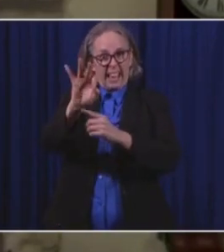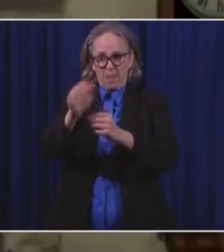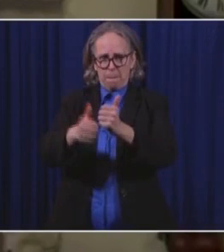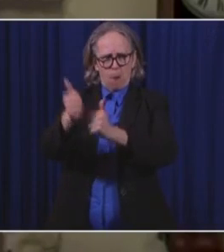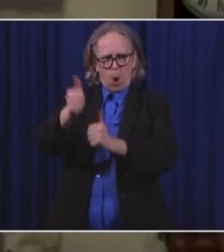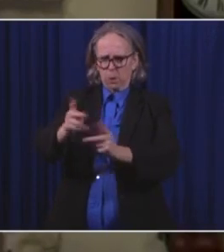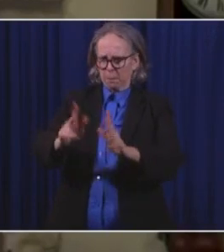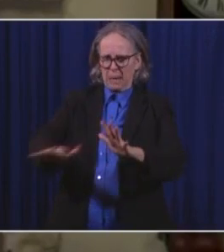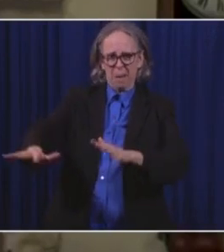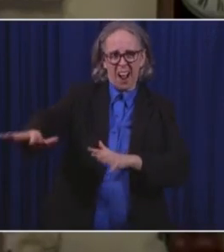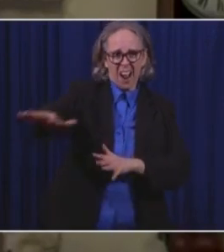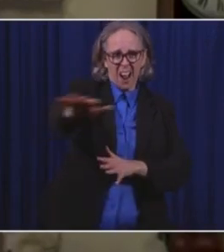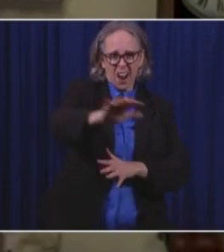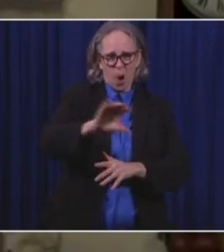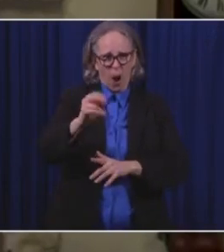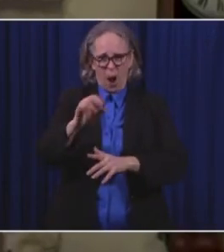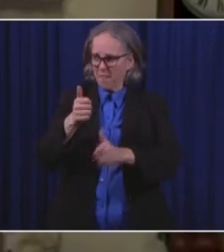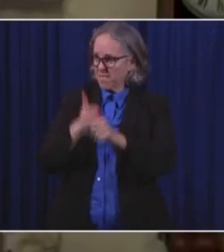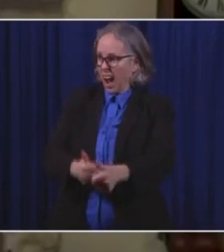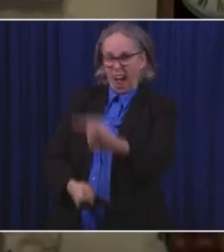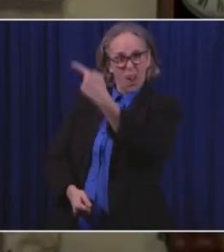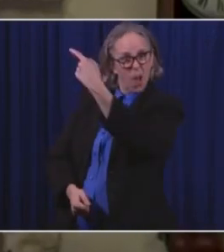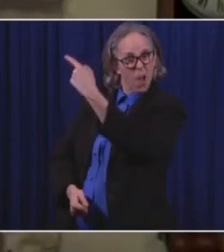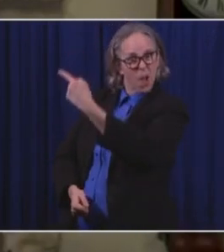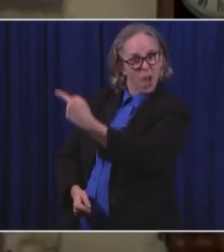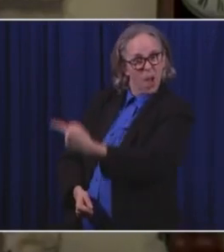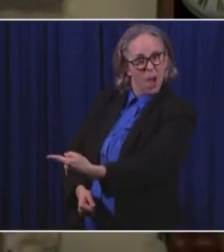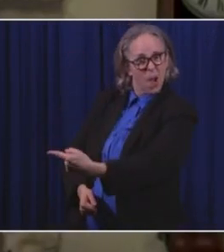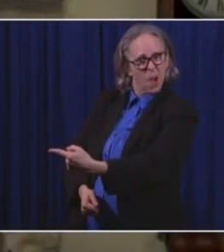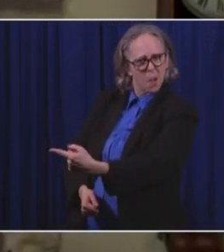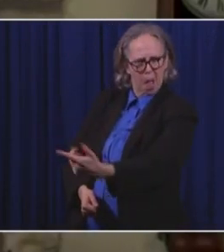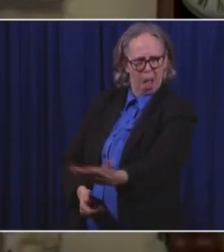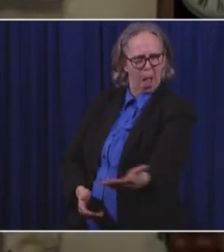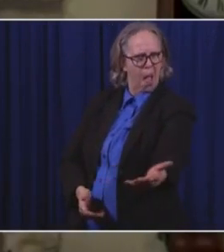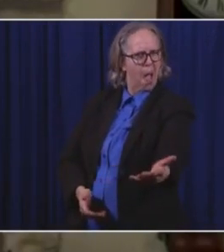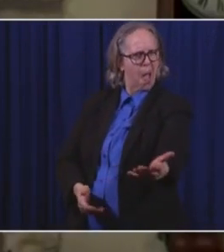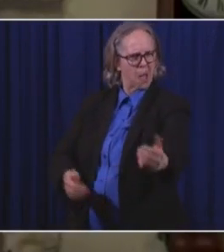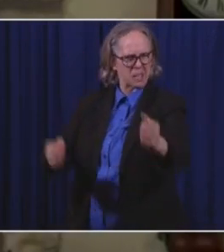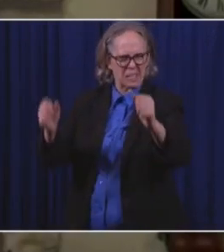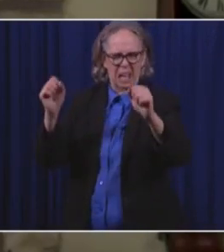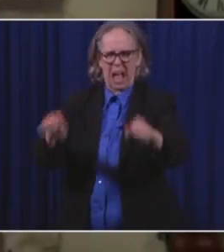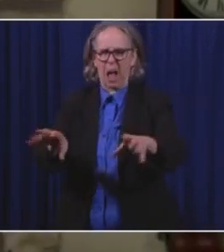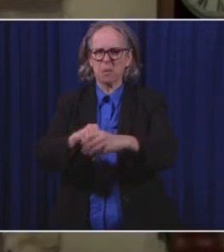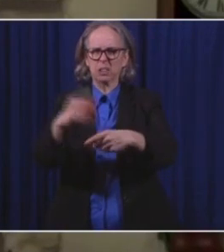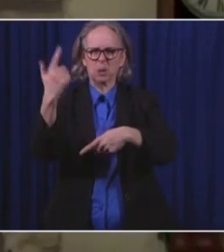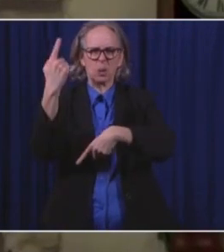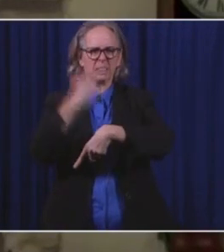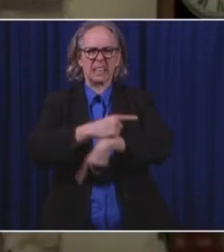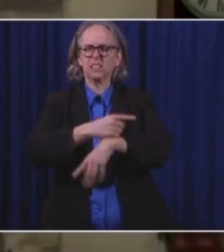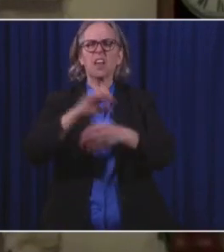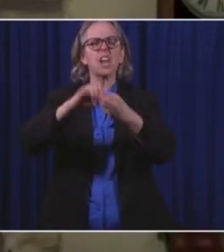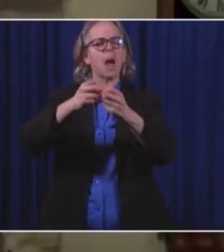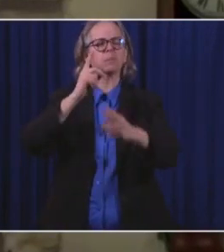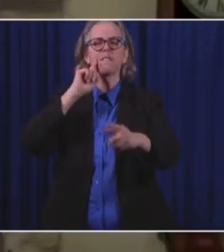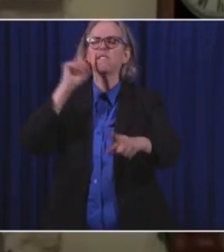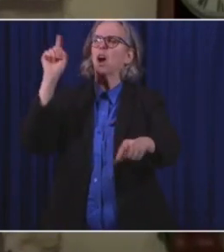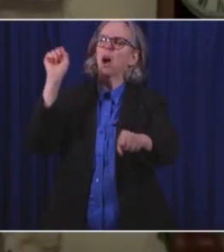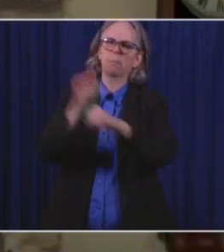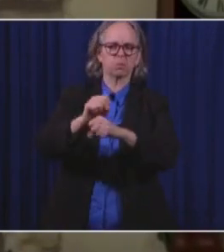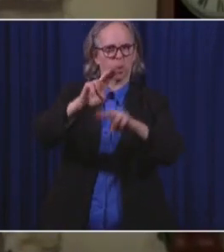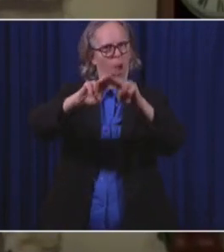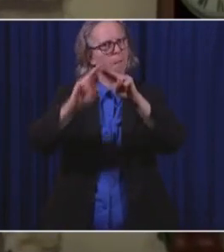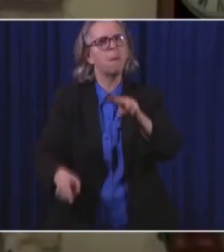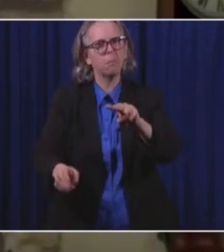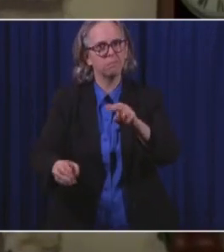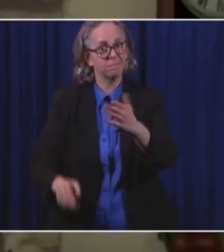this, we will accomplish in the next 21 days what we need to accomplish. I mean,